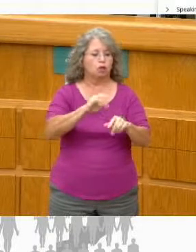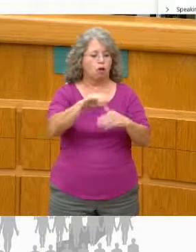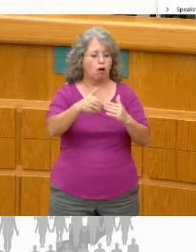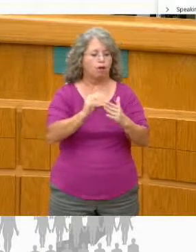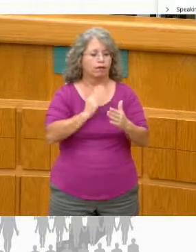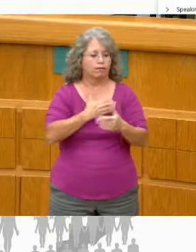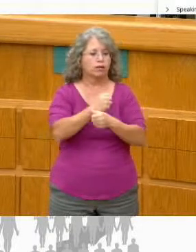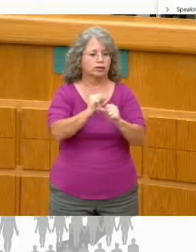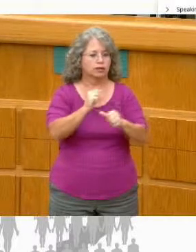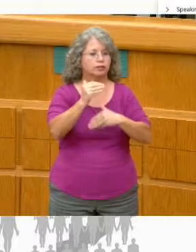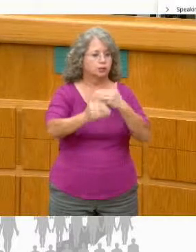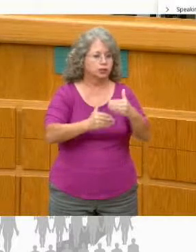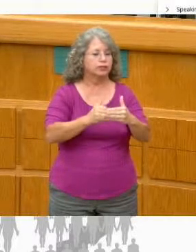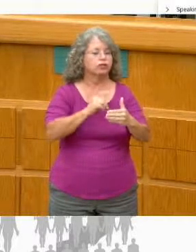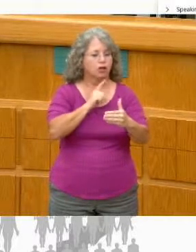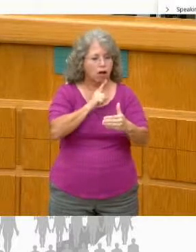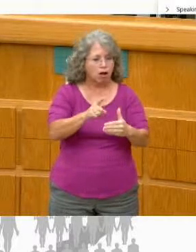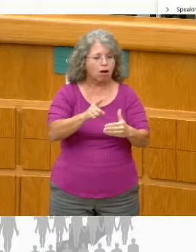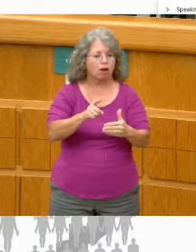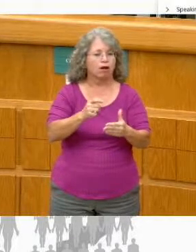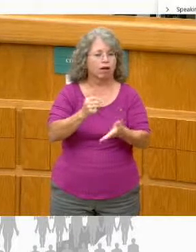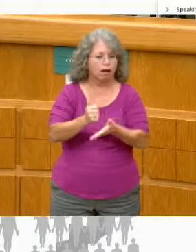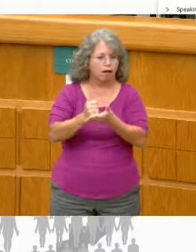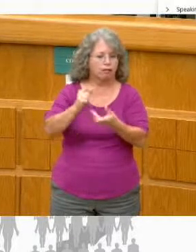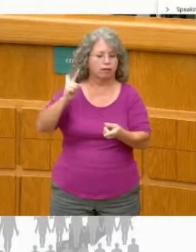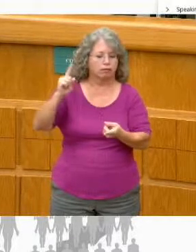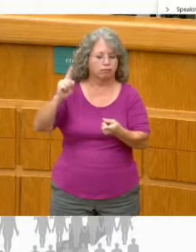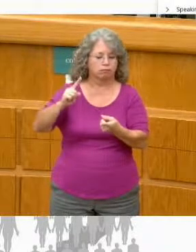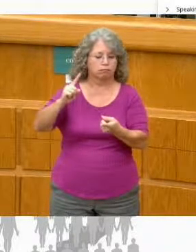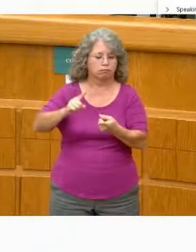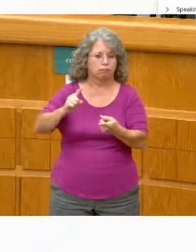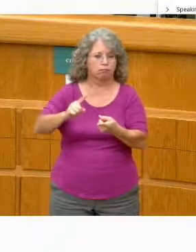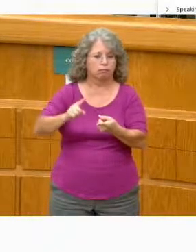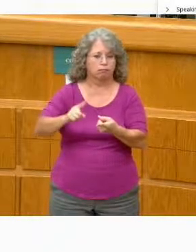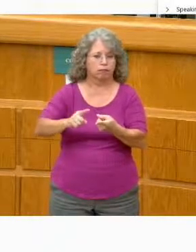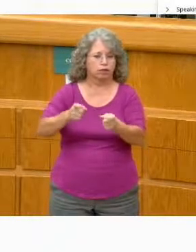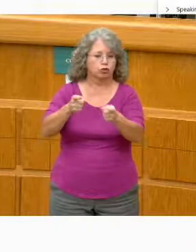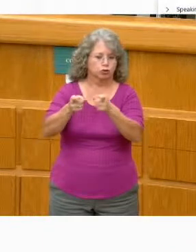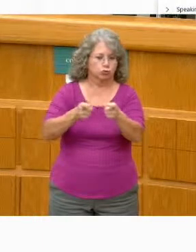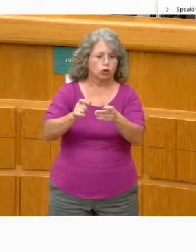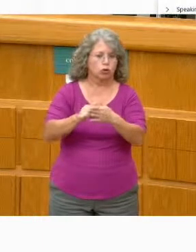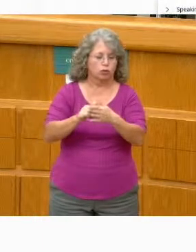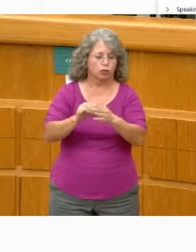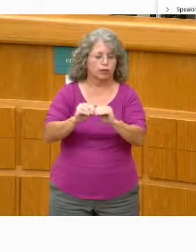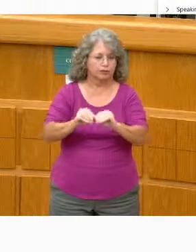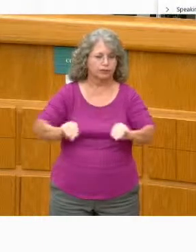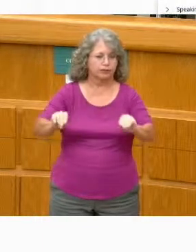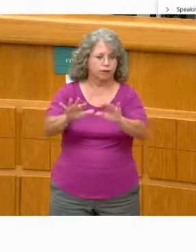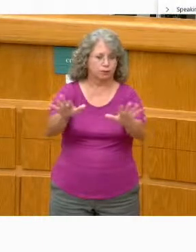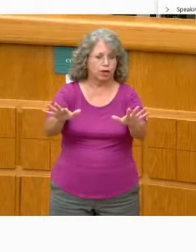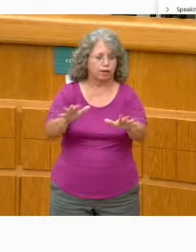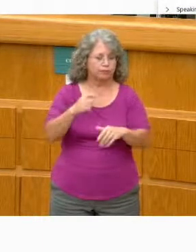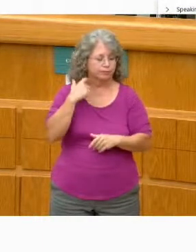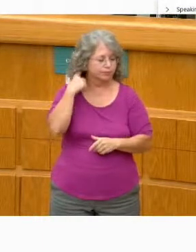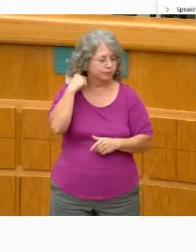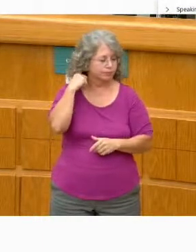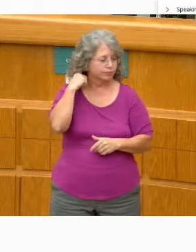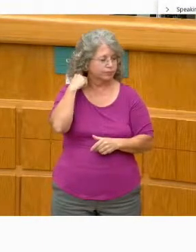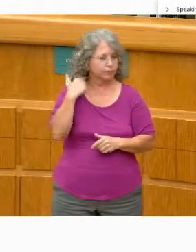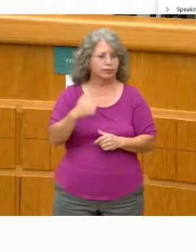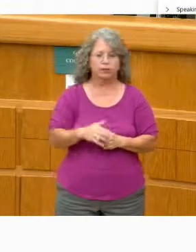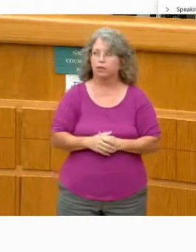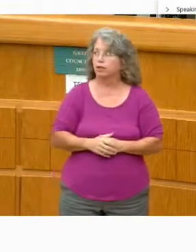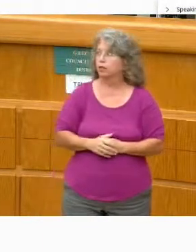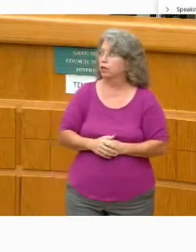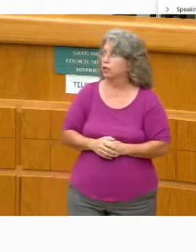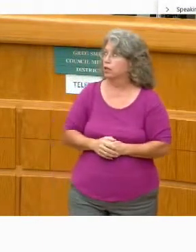in the transmission rate, and that's why we're seeing a decrease in the positive cases that are being reported each day. Just